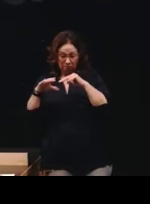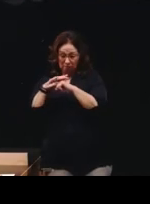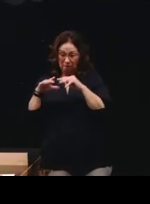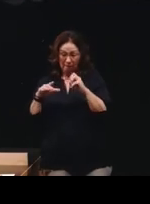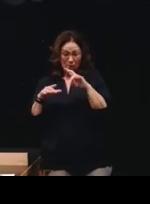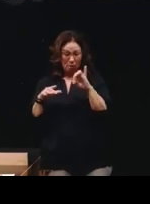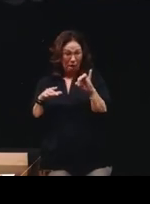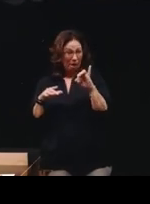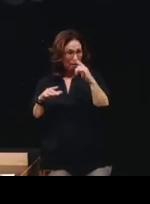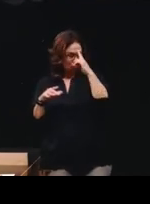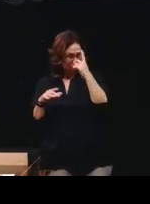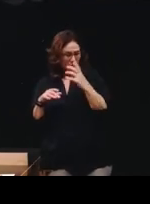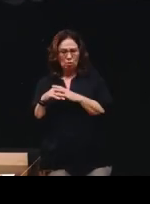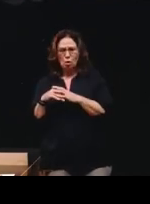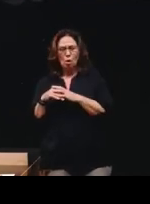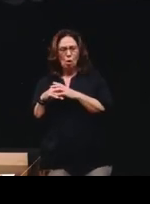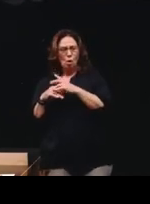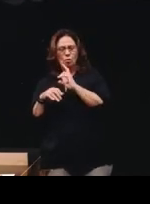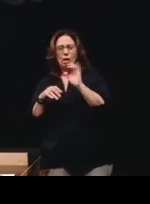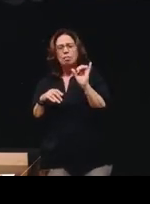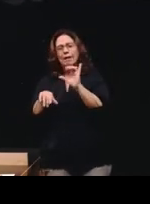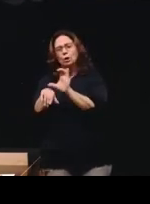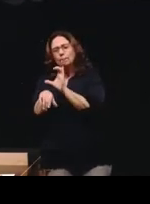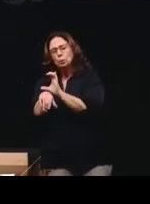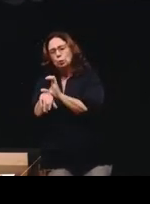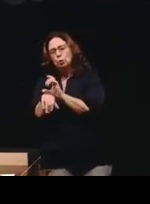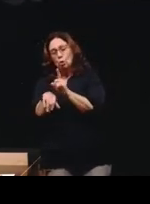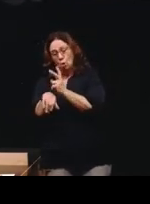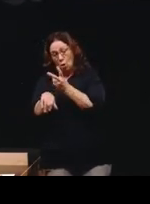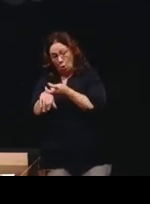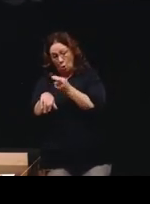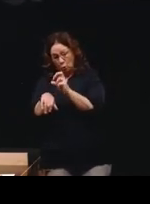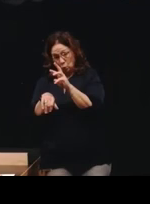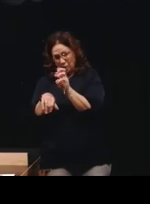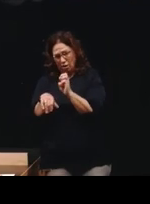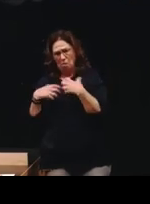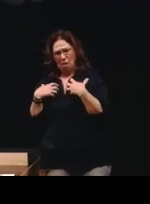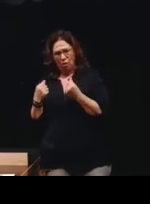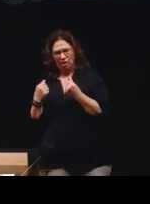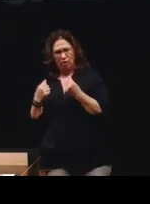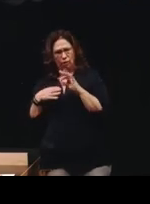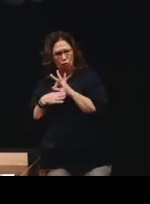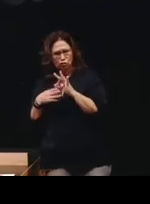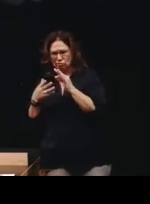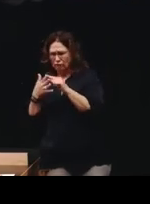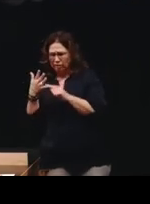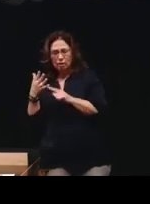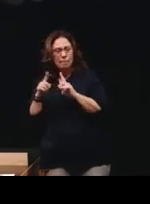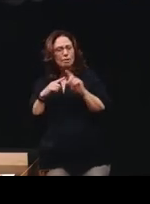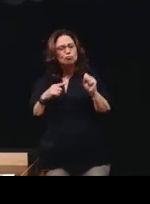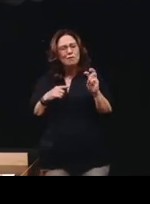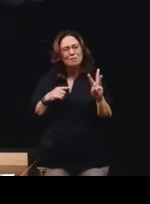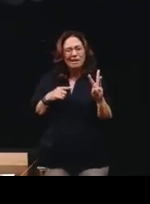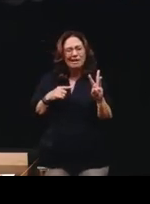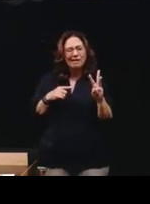is healthy, but the software seems to be crashing. And part of what we'll need to think about is, why might